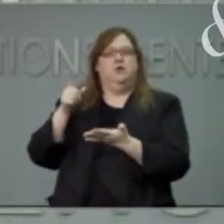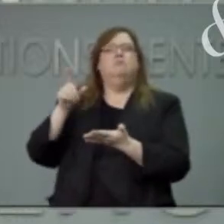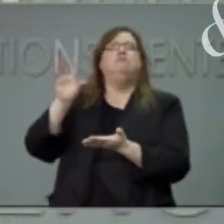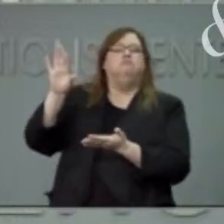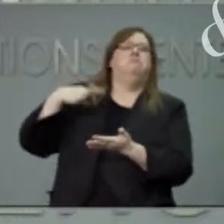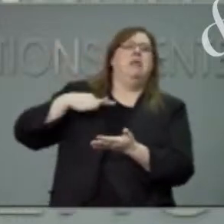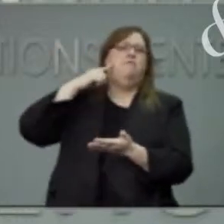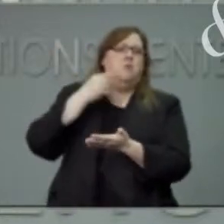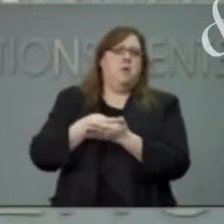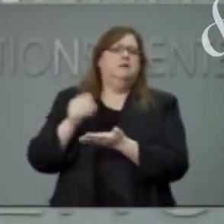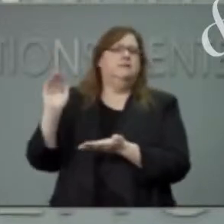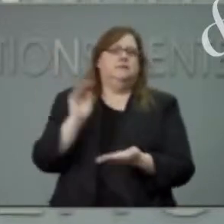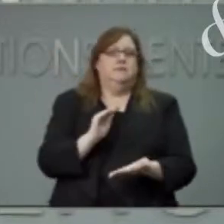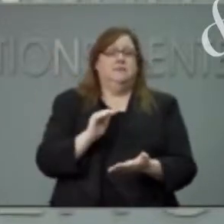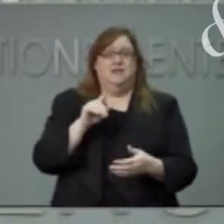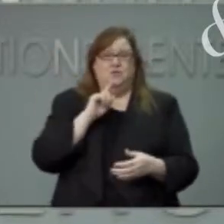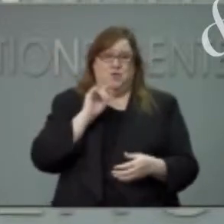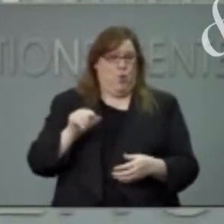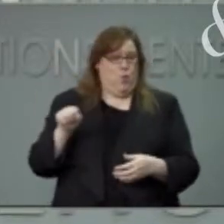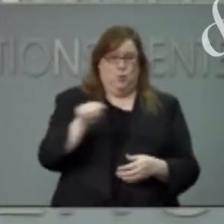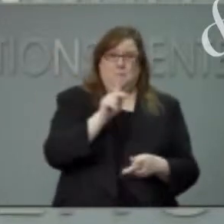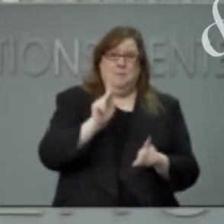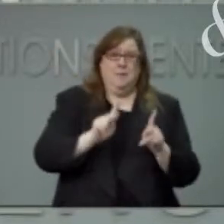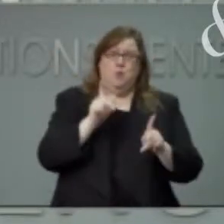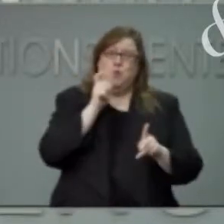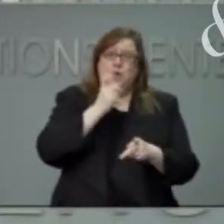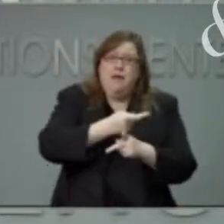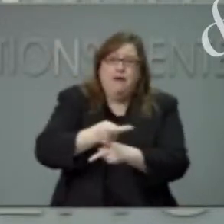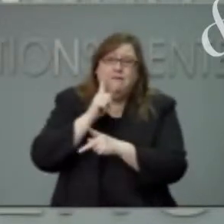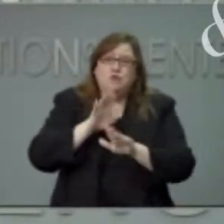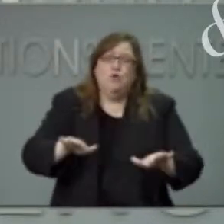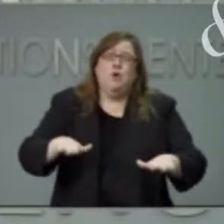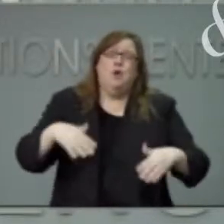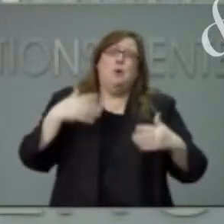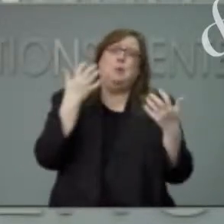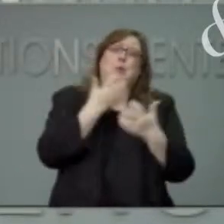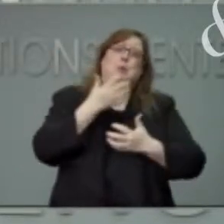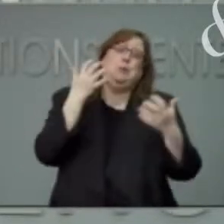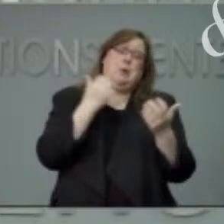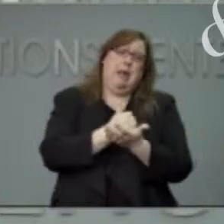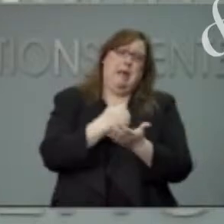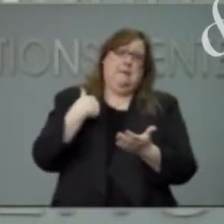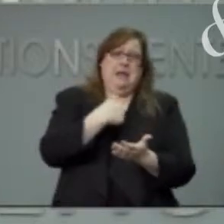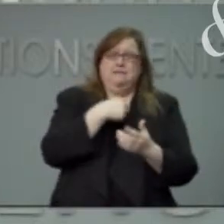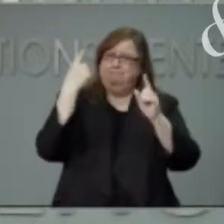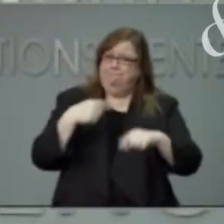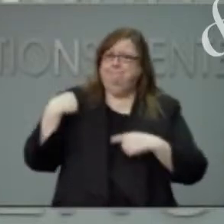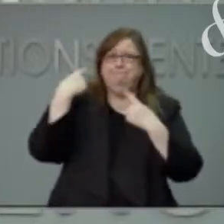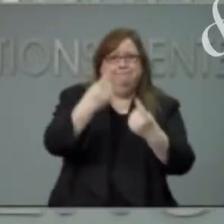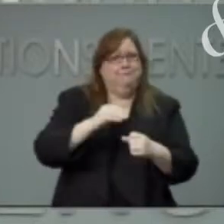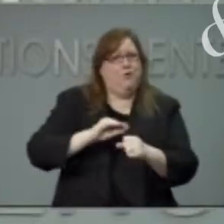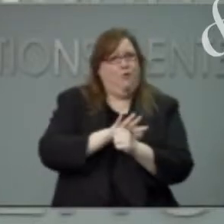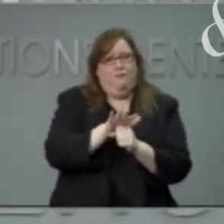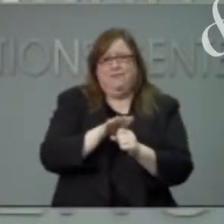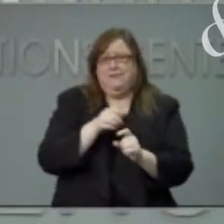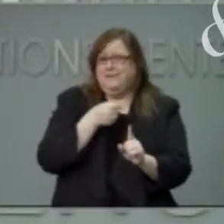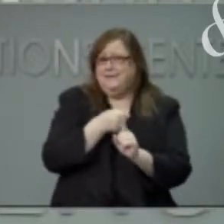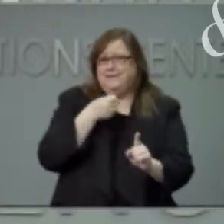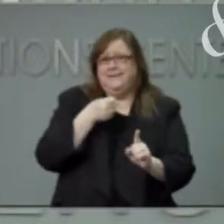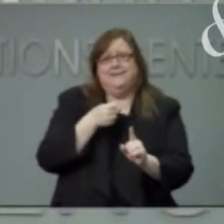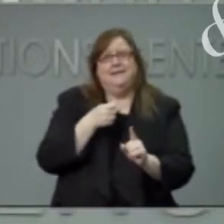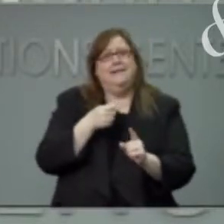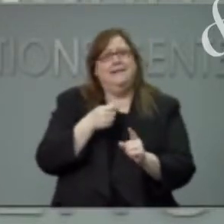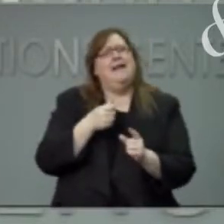of this pandemic, keeping their doors open so other workers could keep our economy running and our public safe.